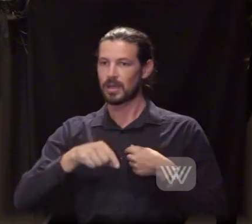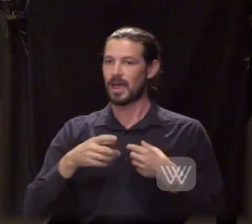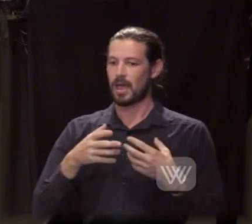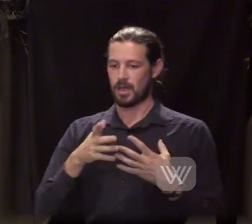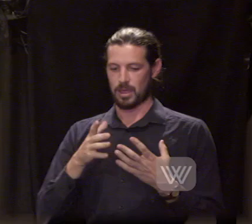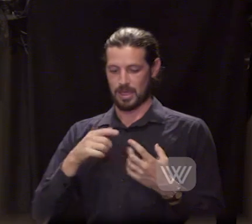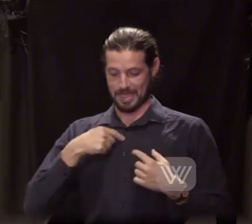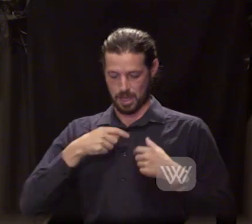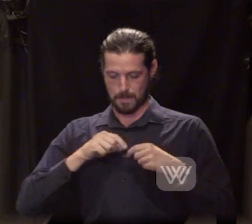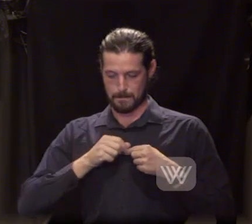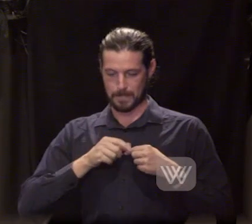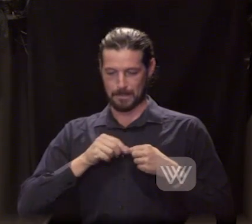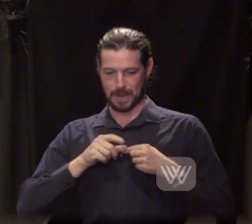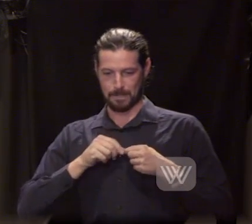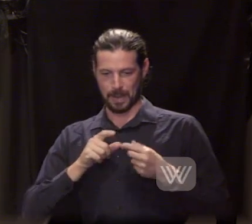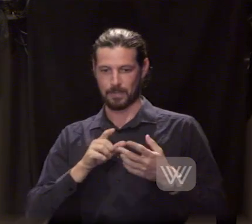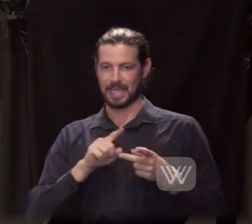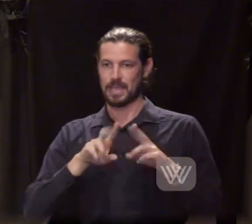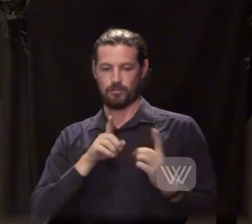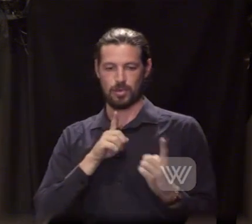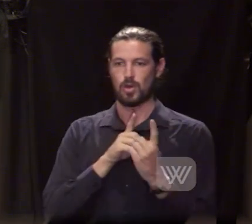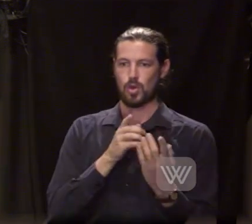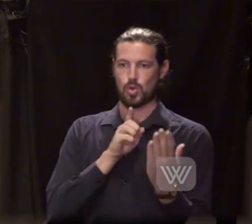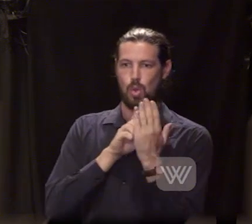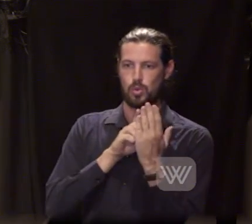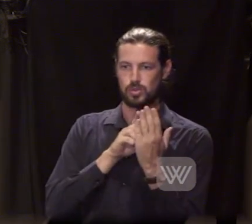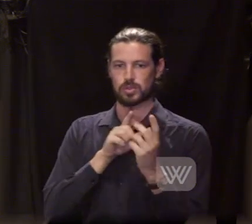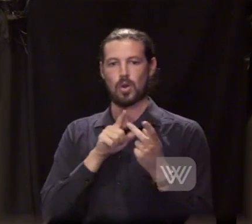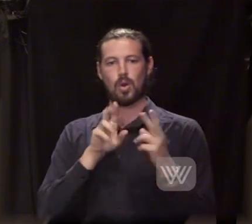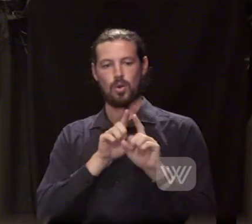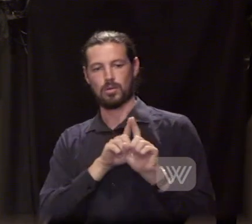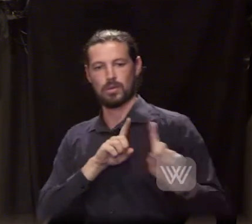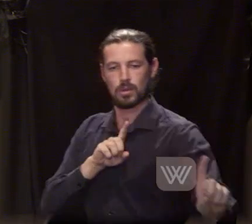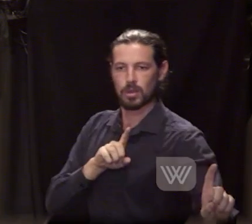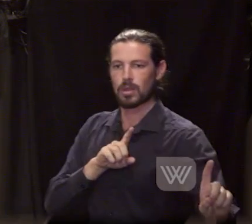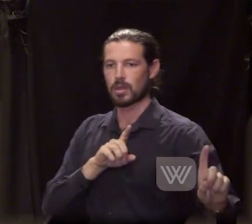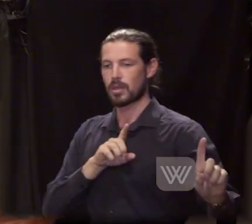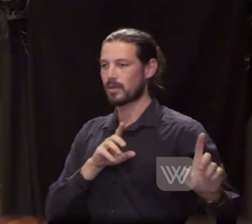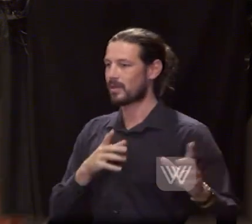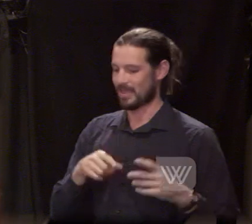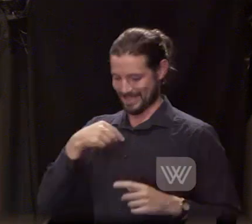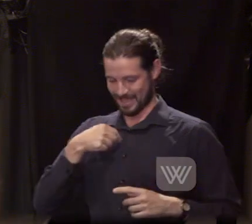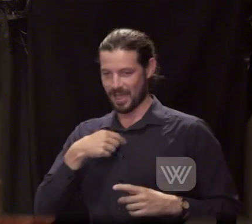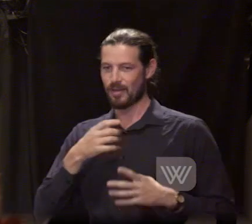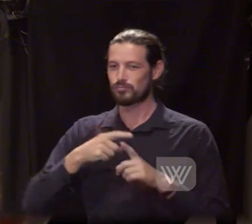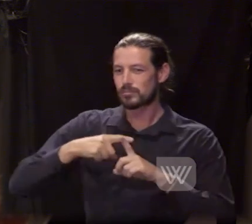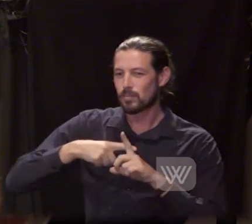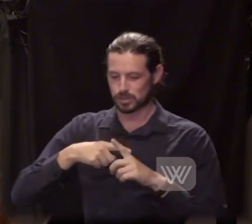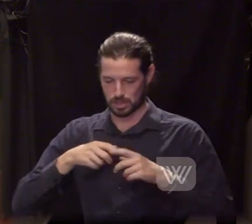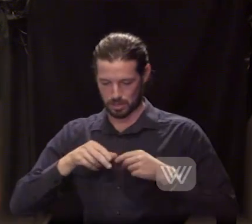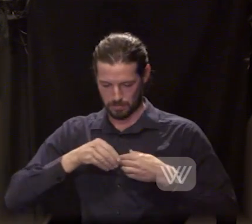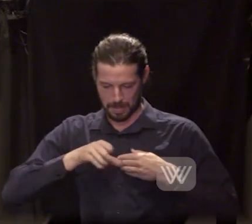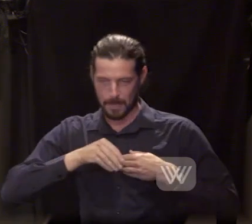tells how we're interacting. And if we're facing each other, then it says, oh, we're this distance apart from each other, and the temperature is this, and the light